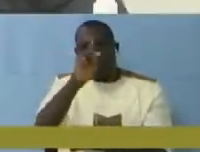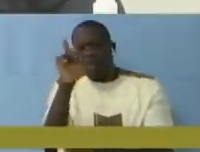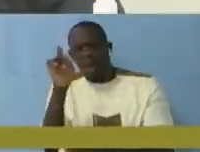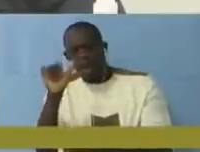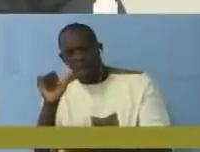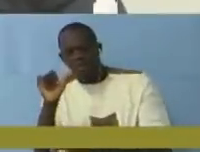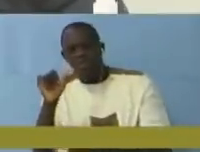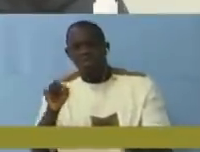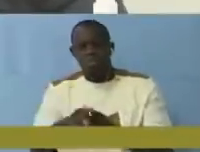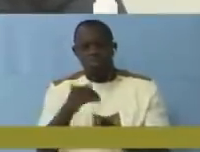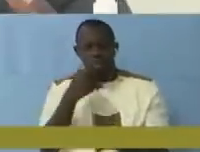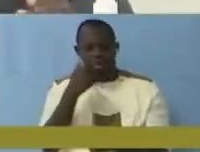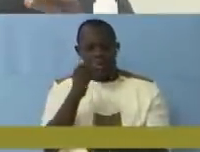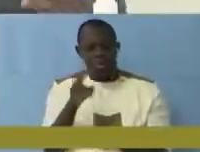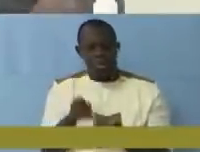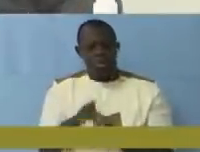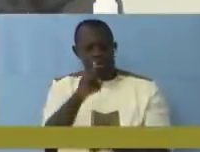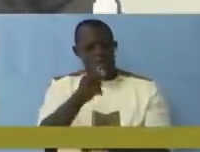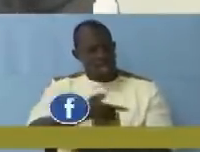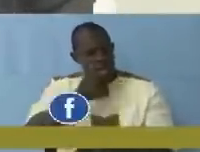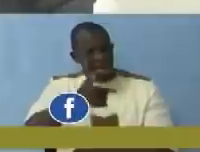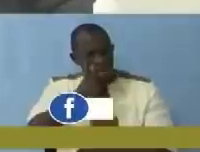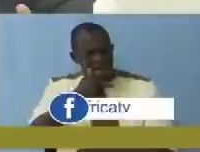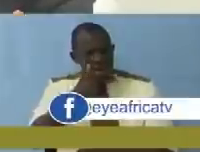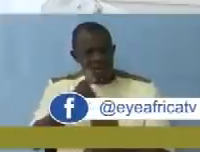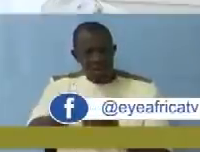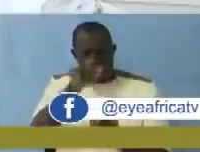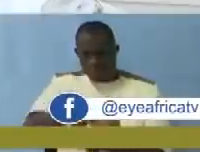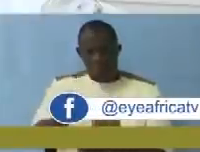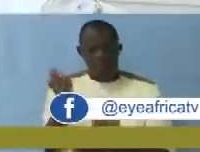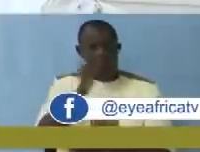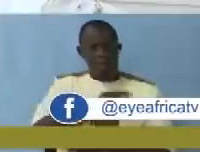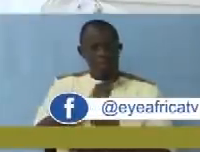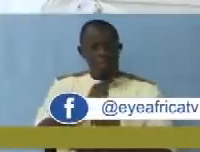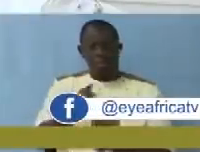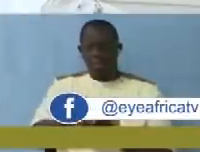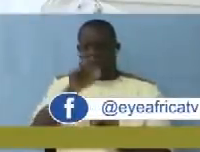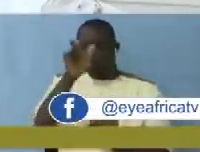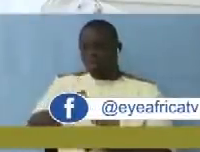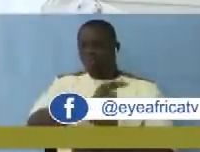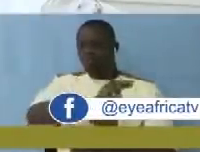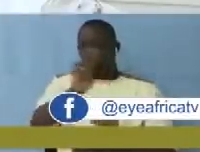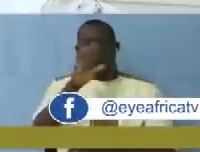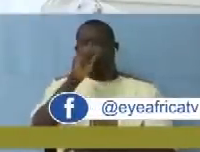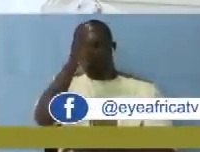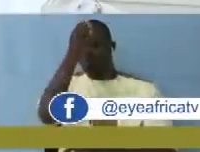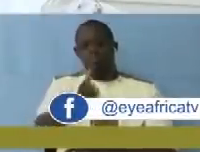are lying. Is he lying? You are laughing. Is he lying? He's not speaking the truth.